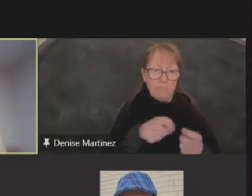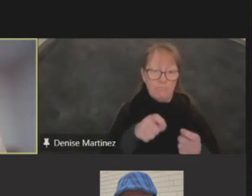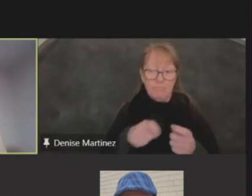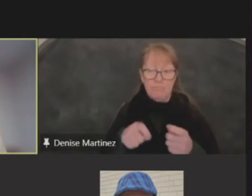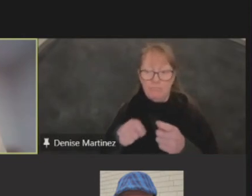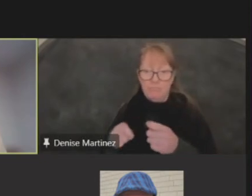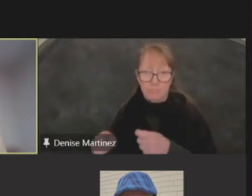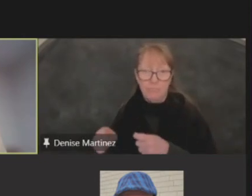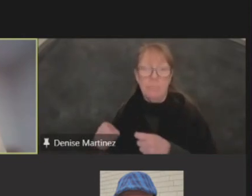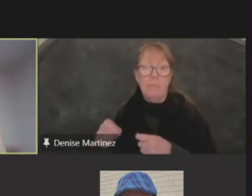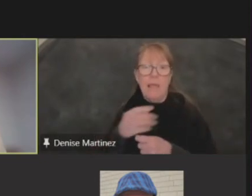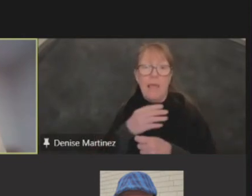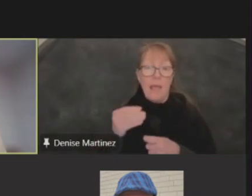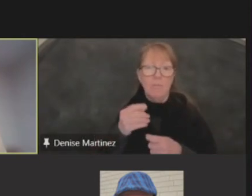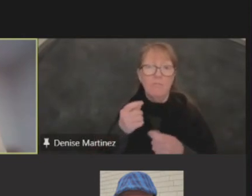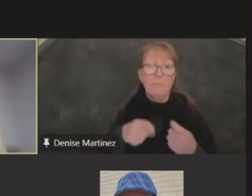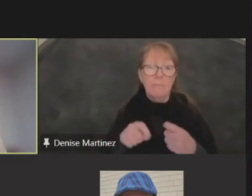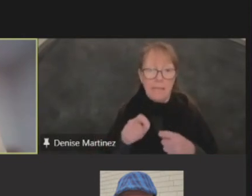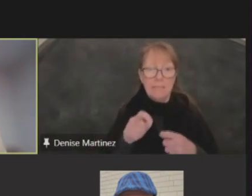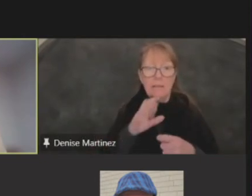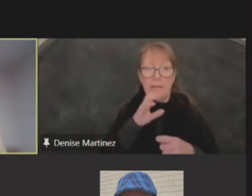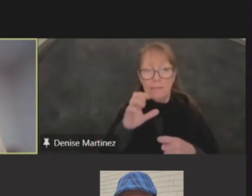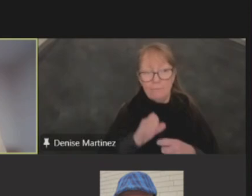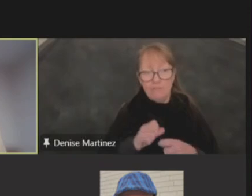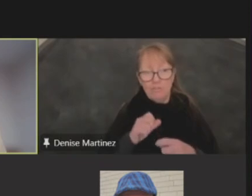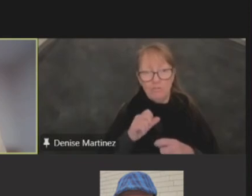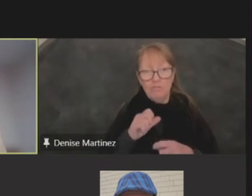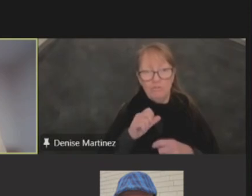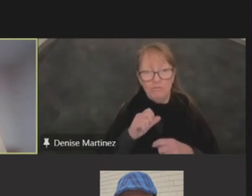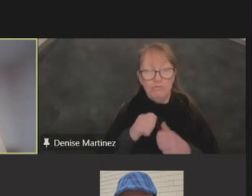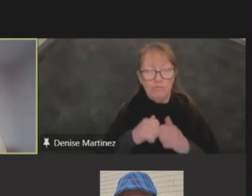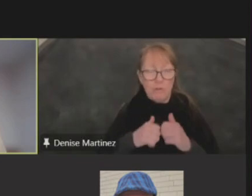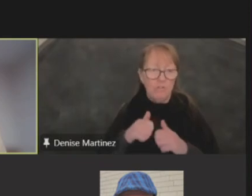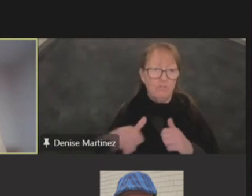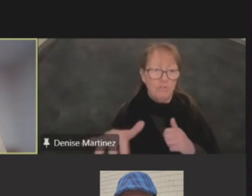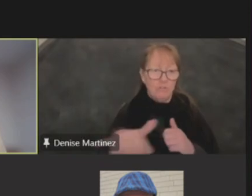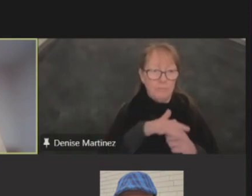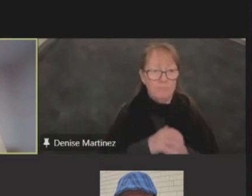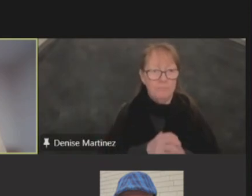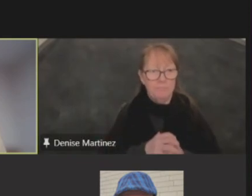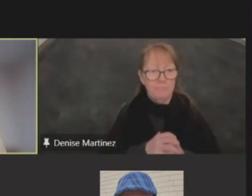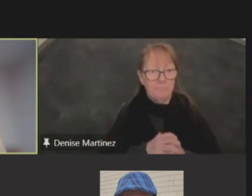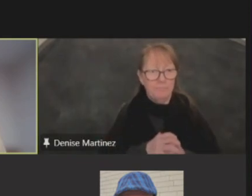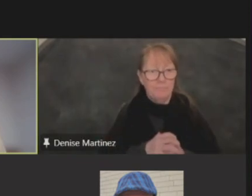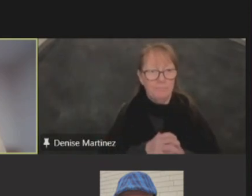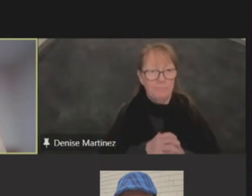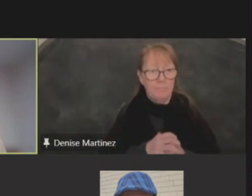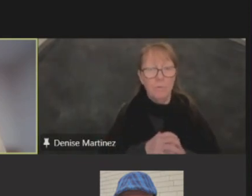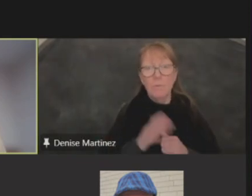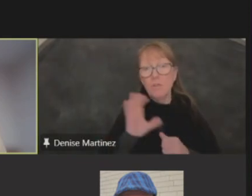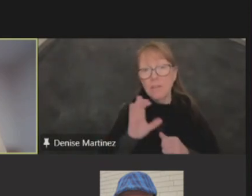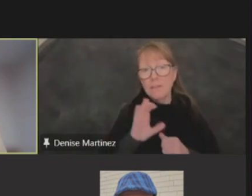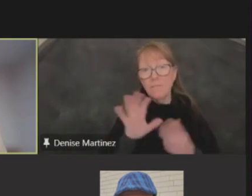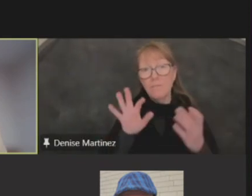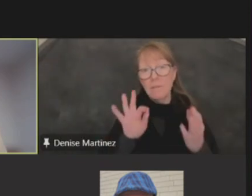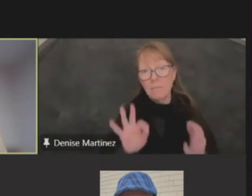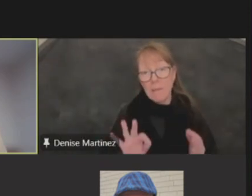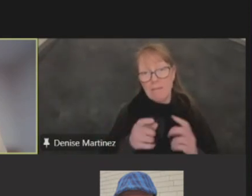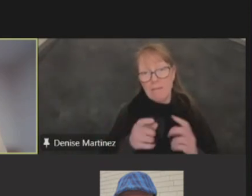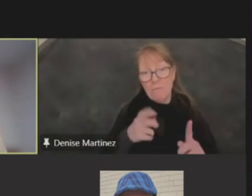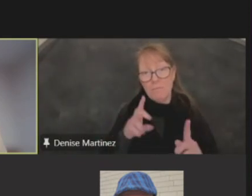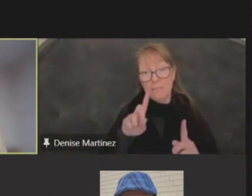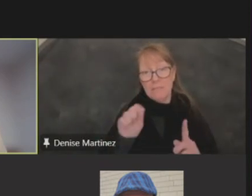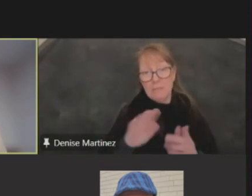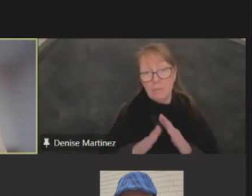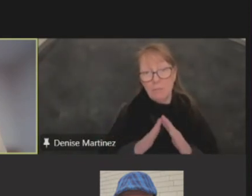infrastructure. City representatives are looking forward for feedback from the disabilities community for the location